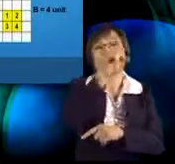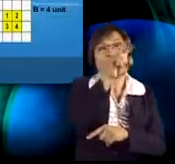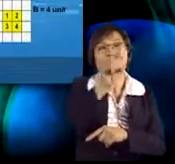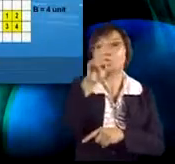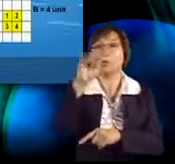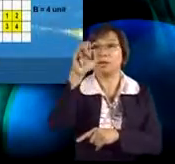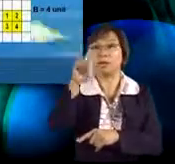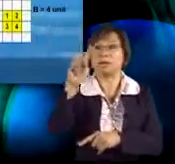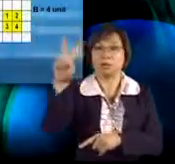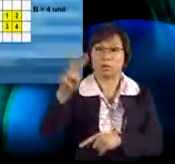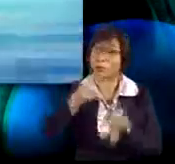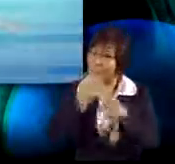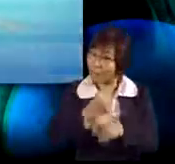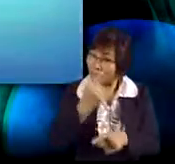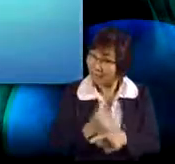Easy, right?